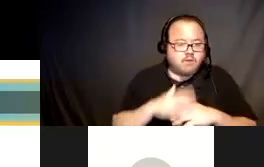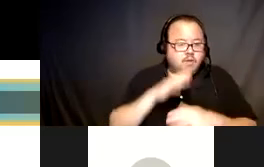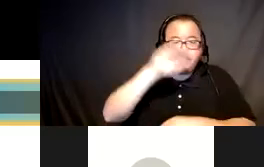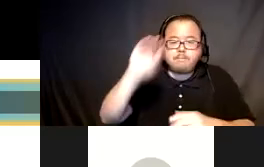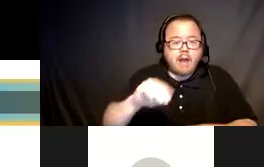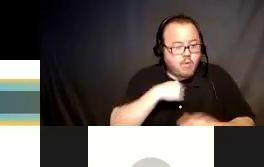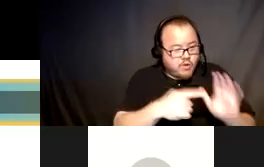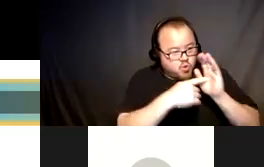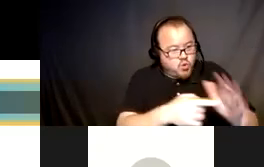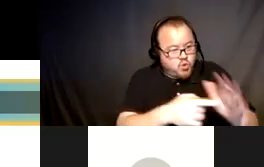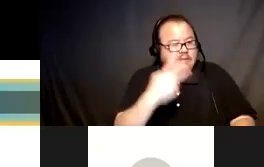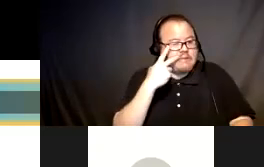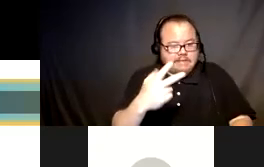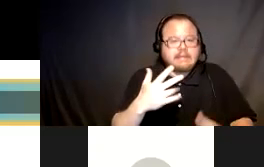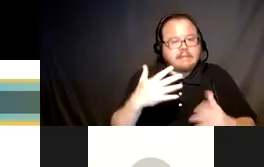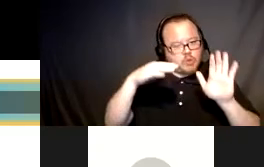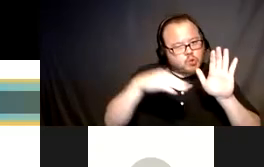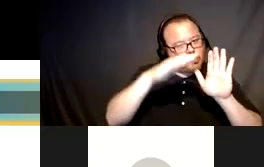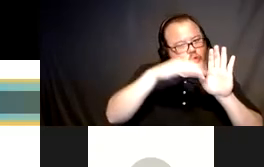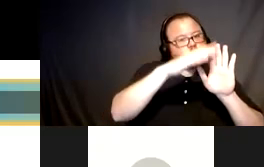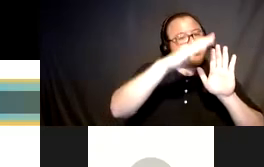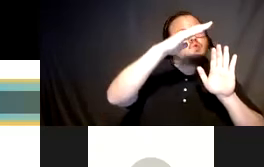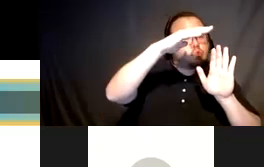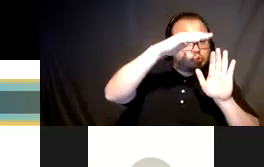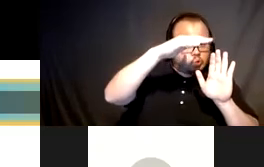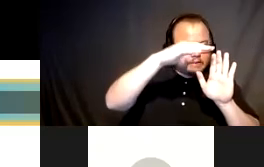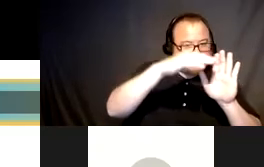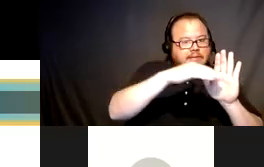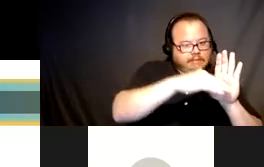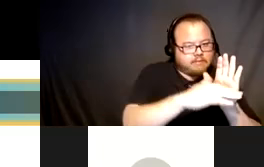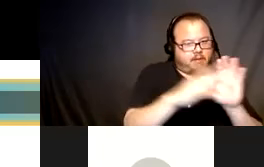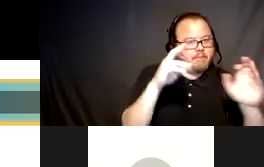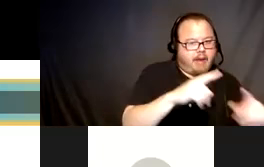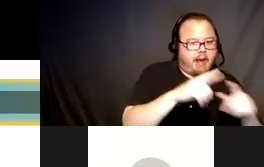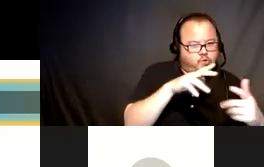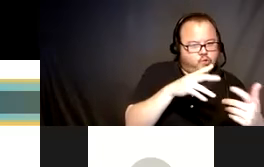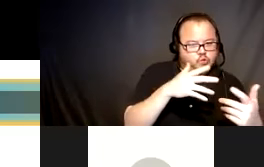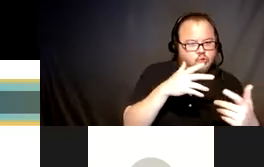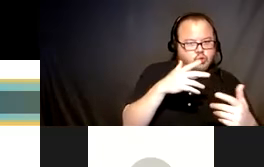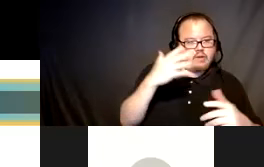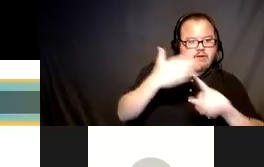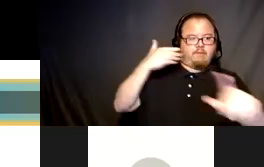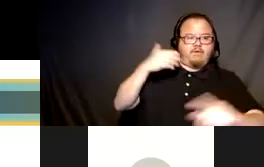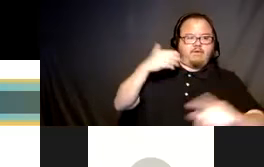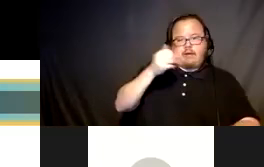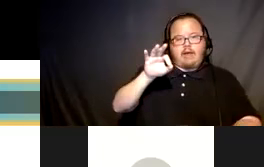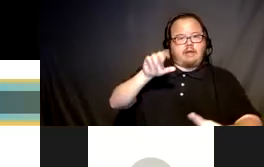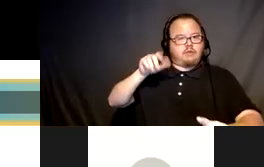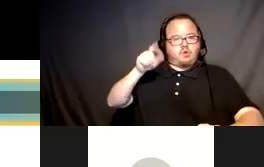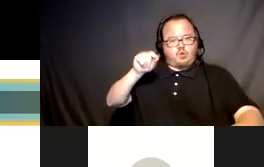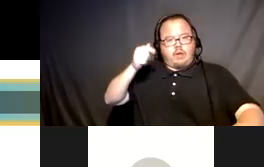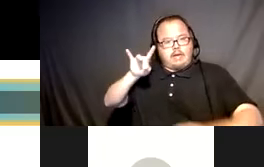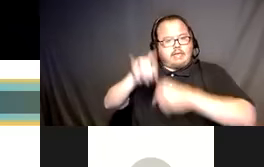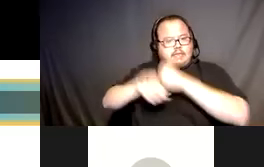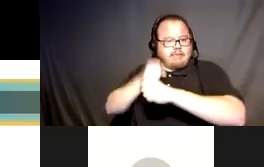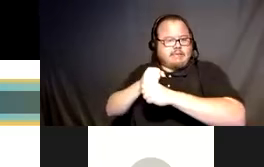showing, because we see the trend shifting back in 2021, where the larger proportion is going to be 15 to 17-year-olds. We